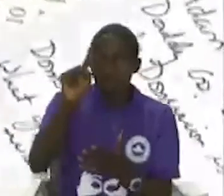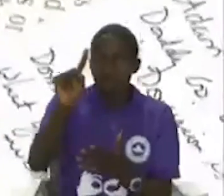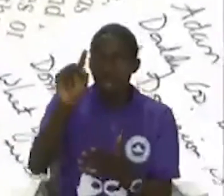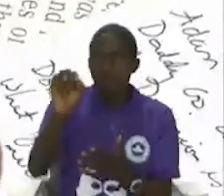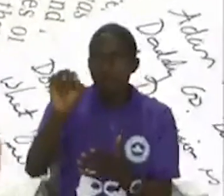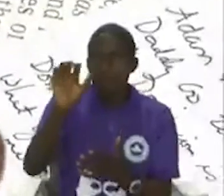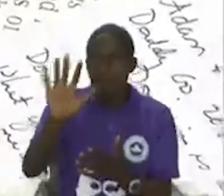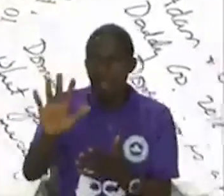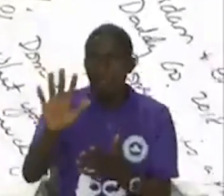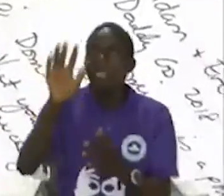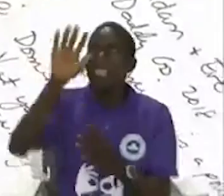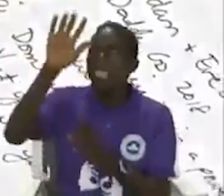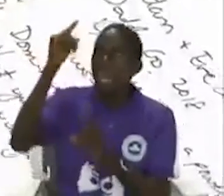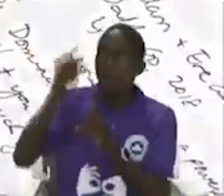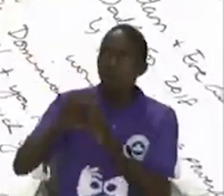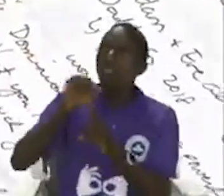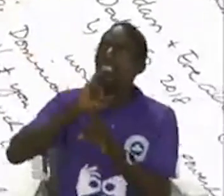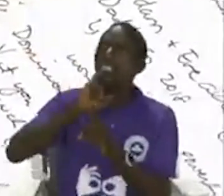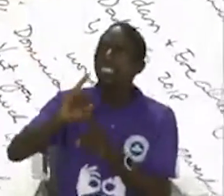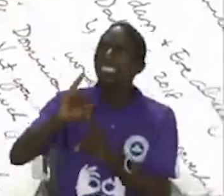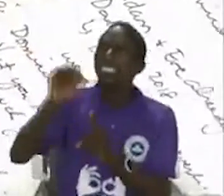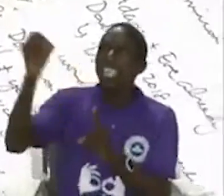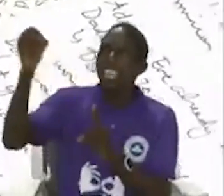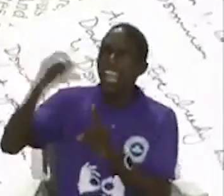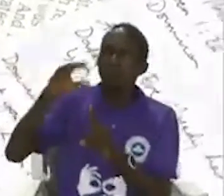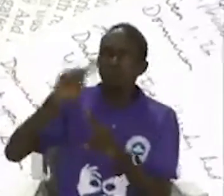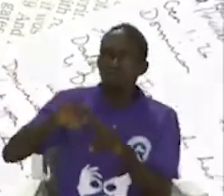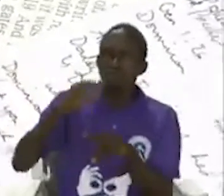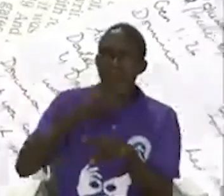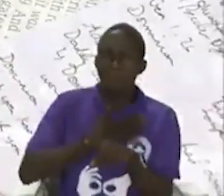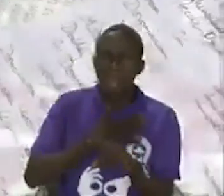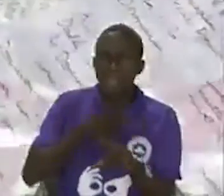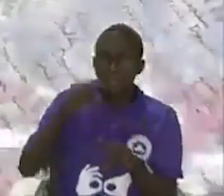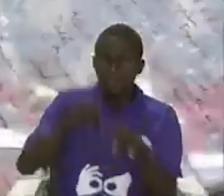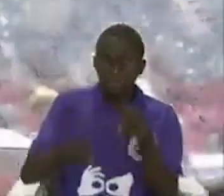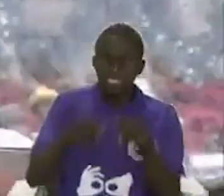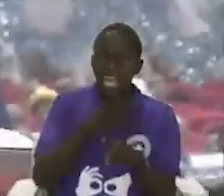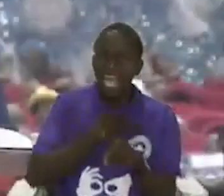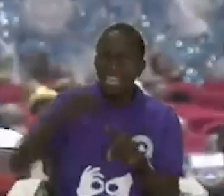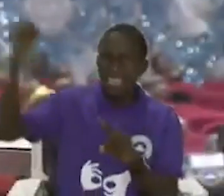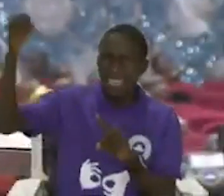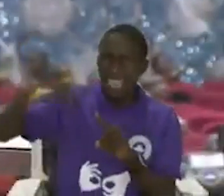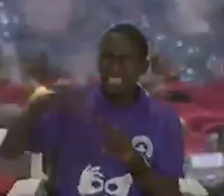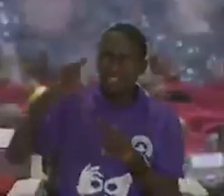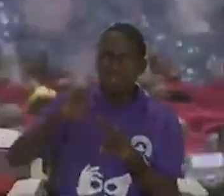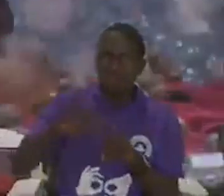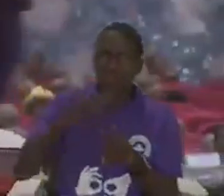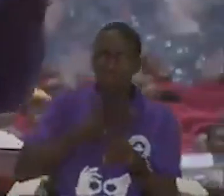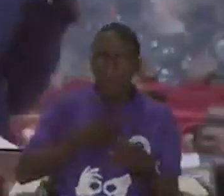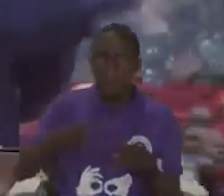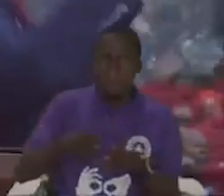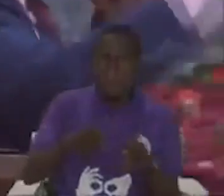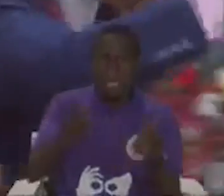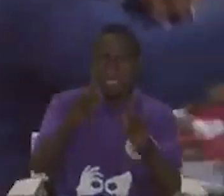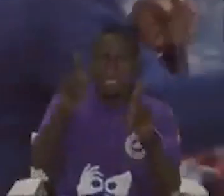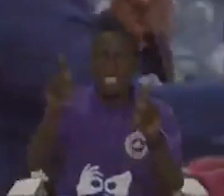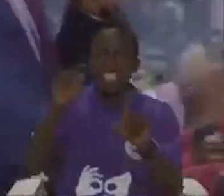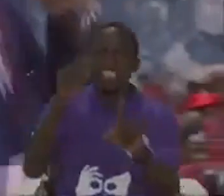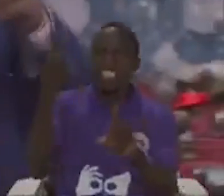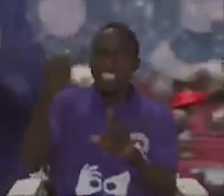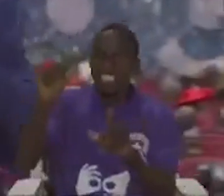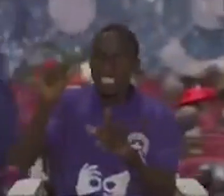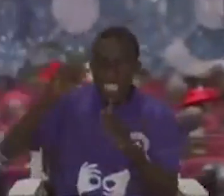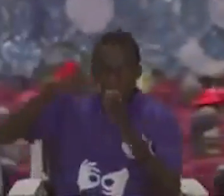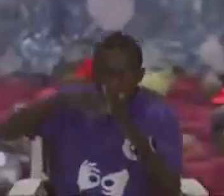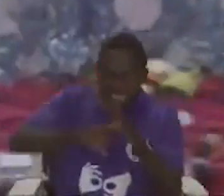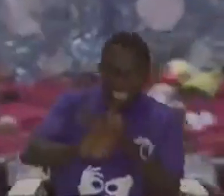105. Thy word is a lamp unto my feet and a light unto my path. The access of the world that you